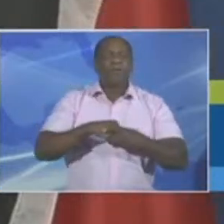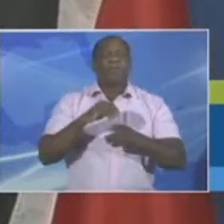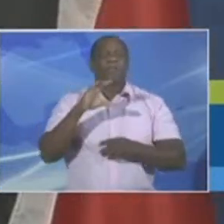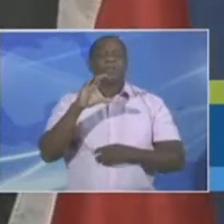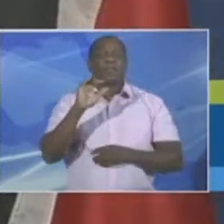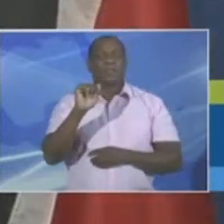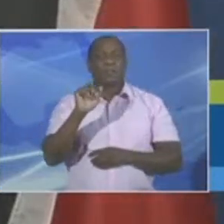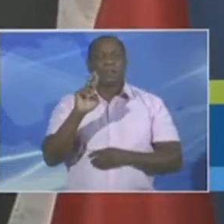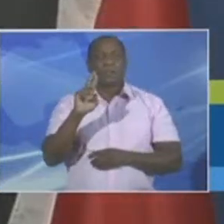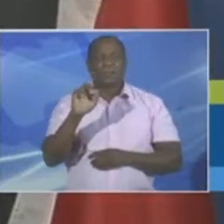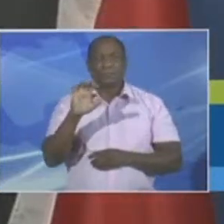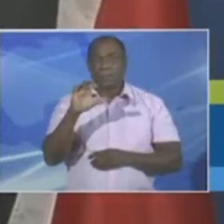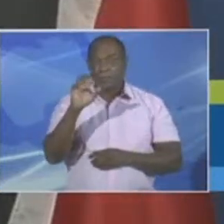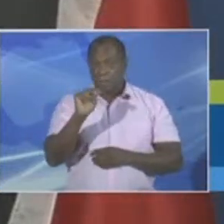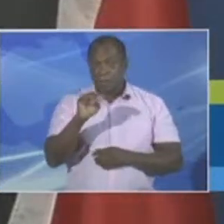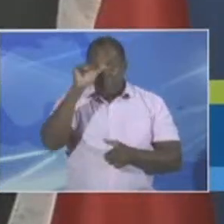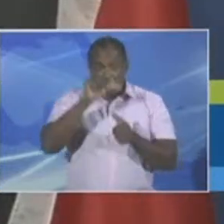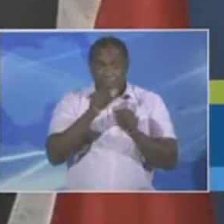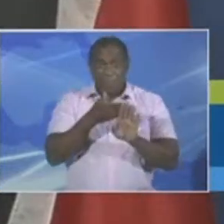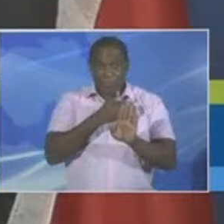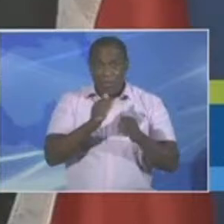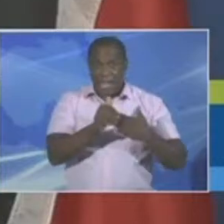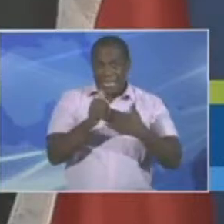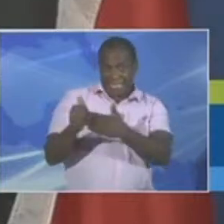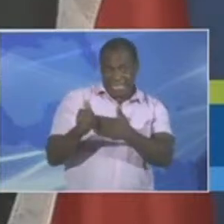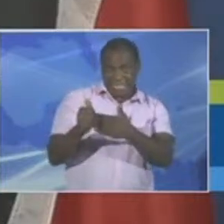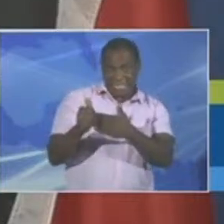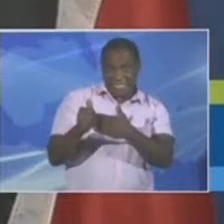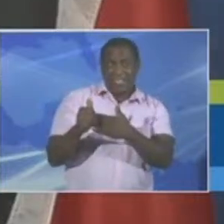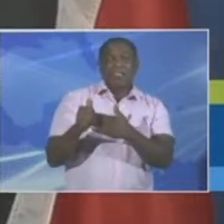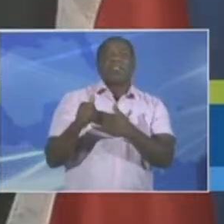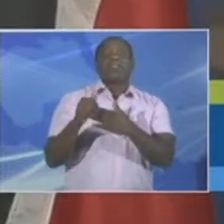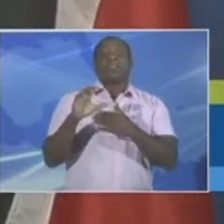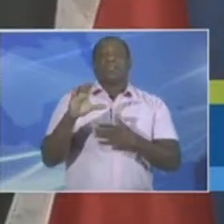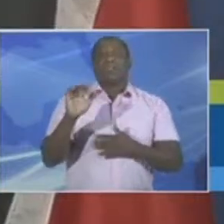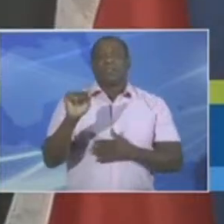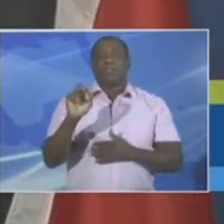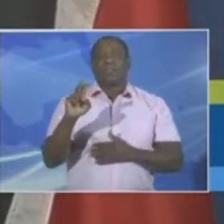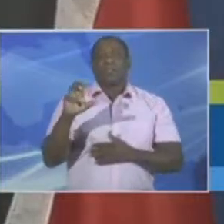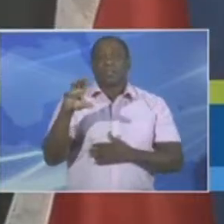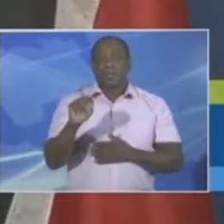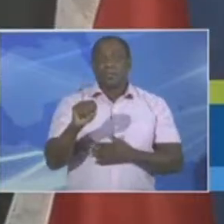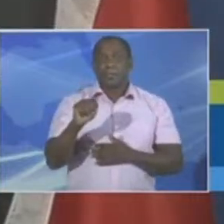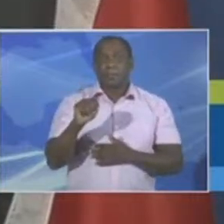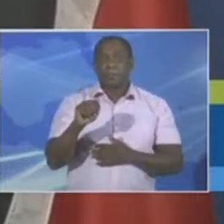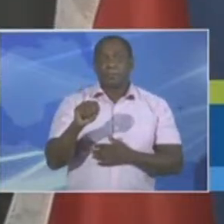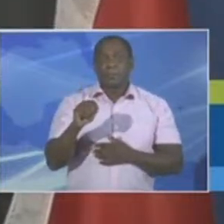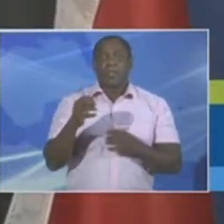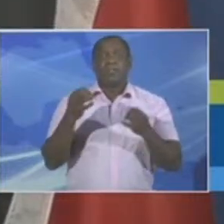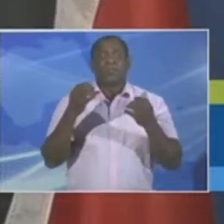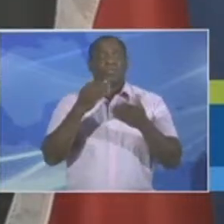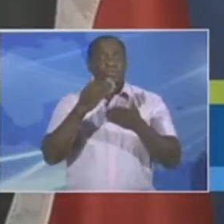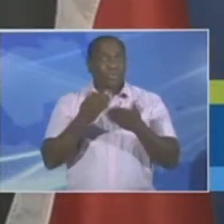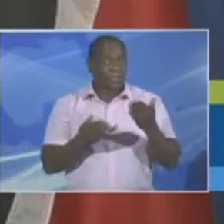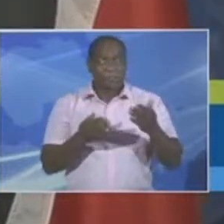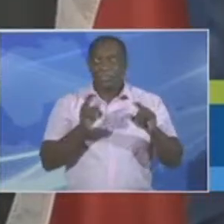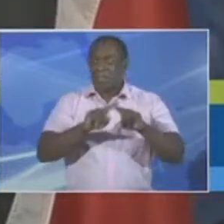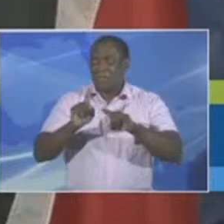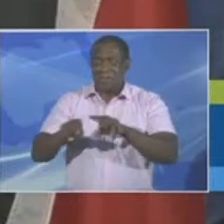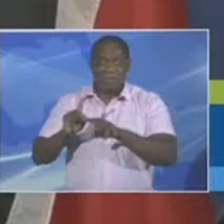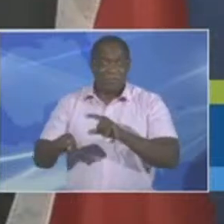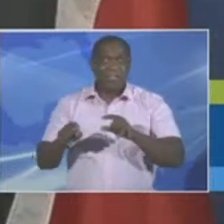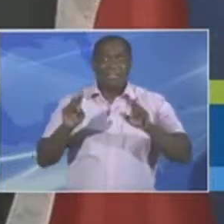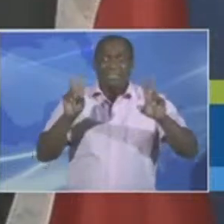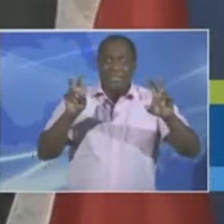I chaired CARICOM, and some of the most far-reaching consequences had to be dealt with during my stewardship. And I went to Guyana that